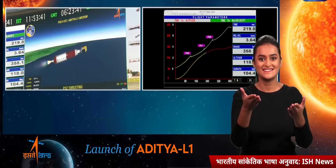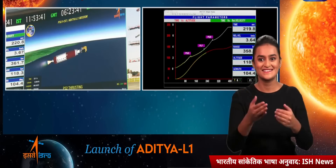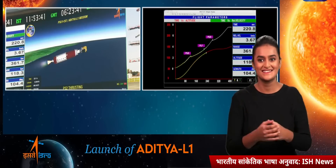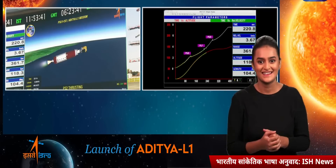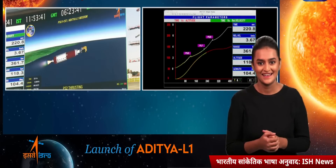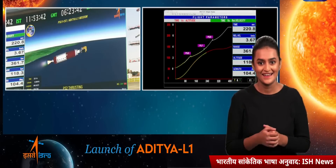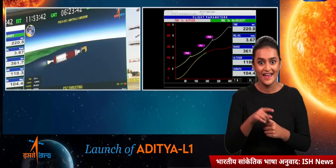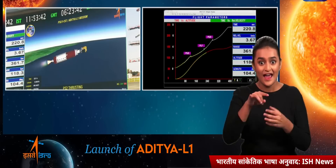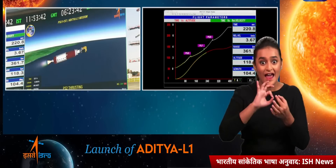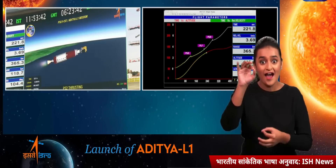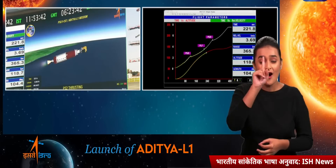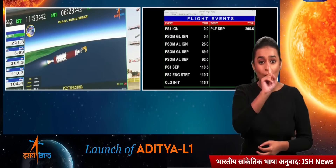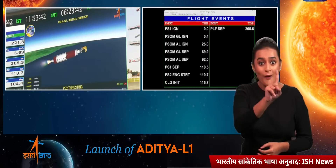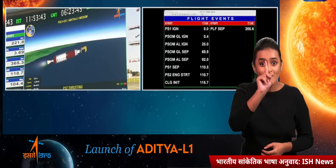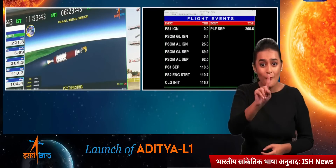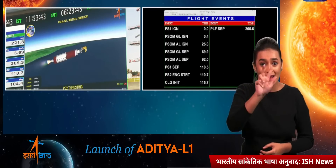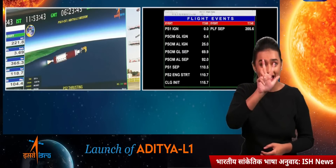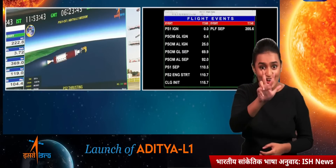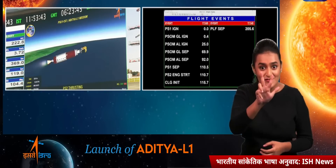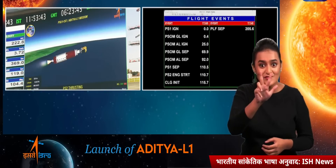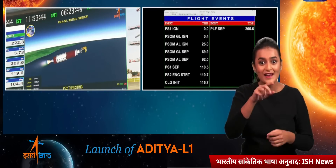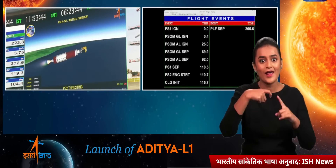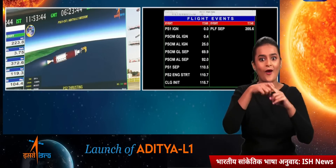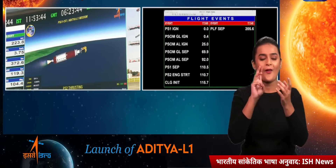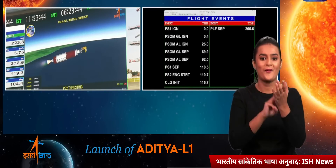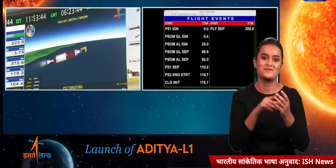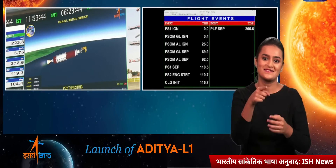is 118 kilometers.